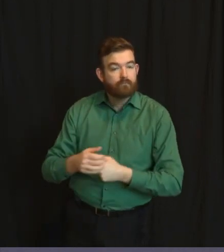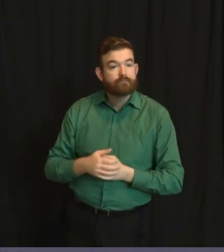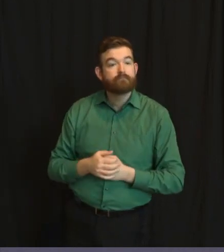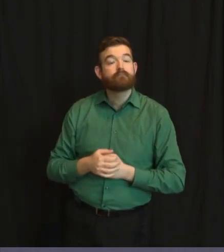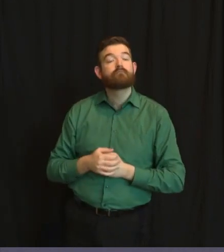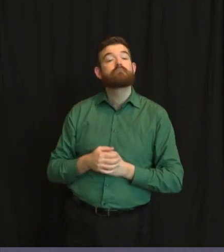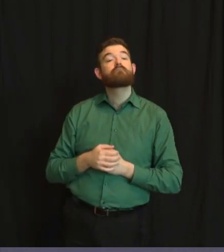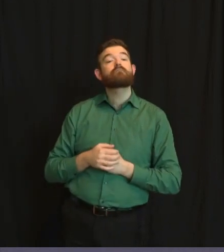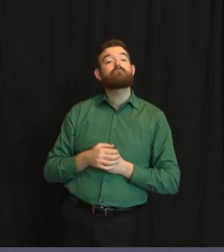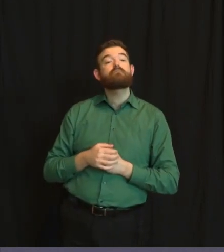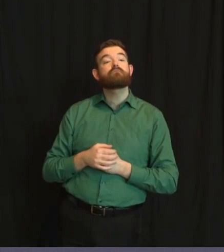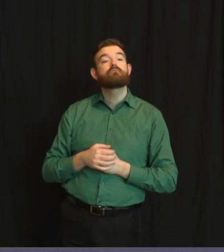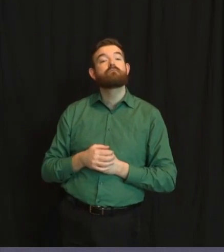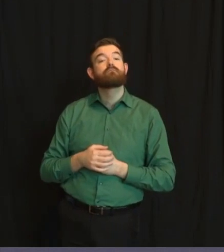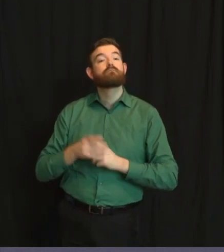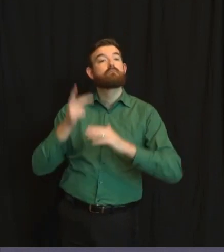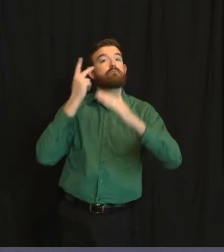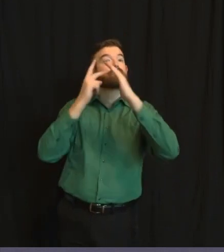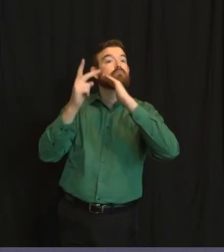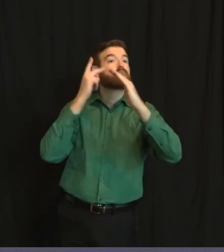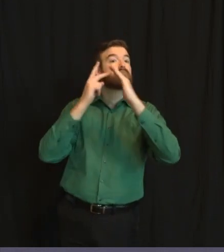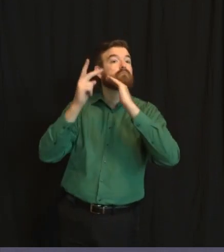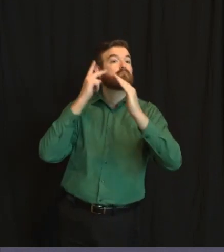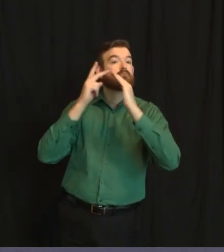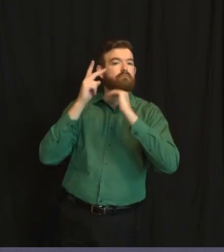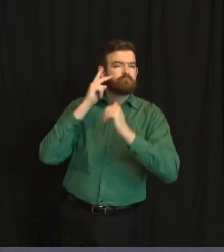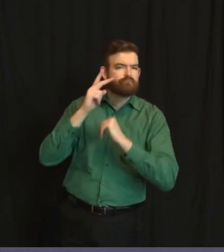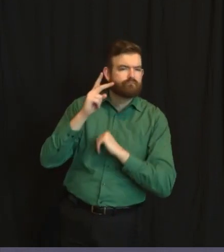possible hospitalizations with the peak spike.